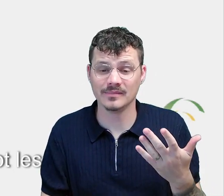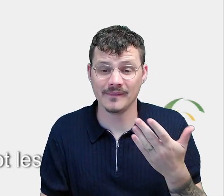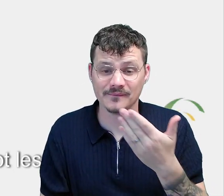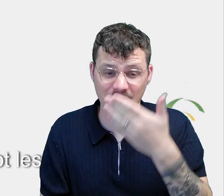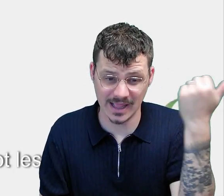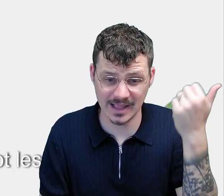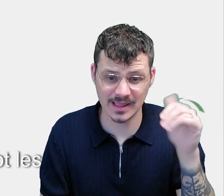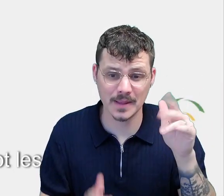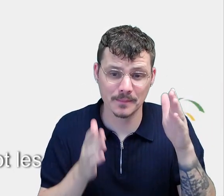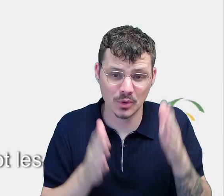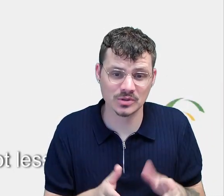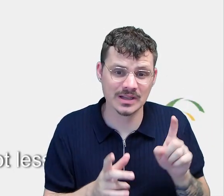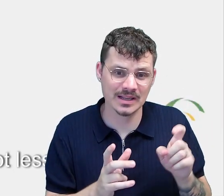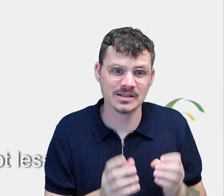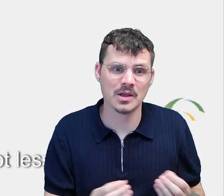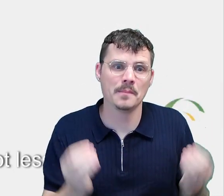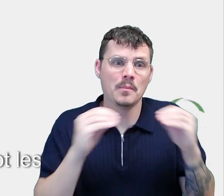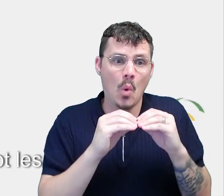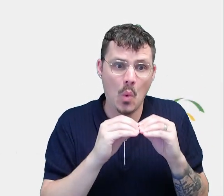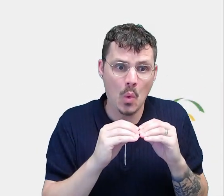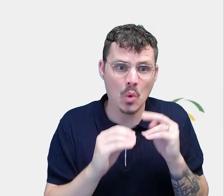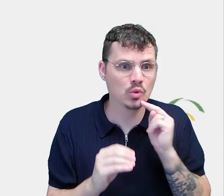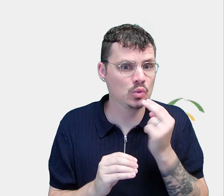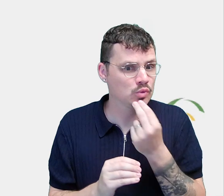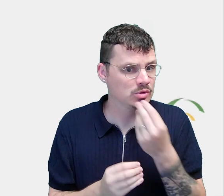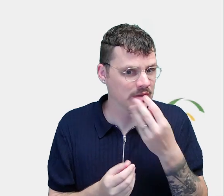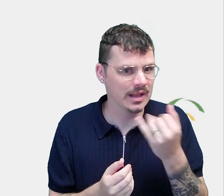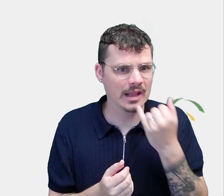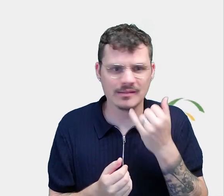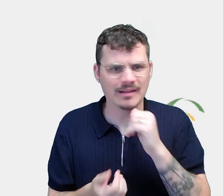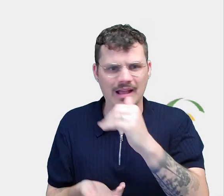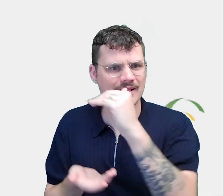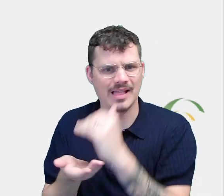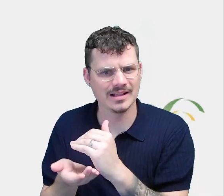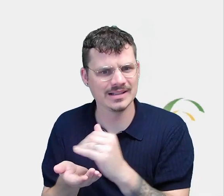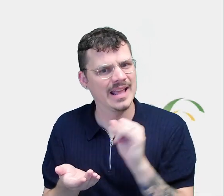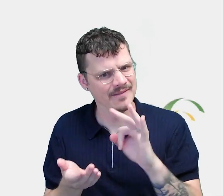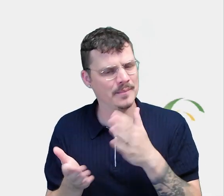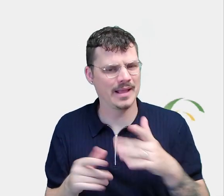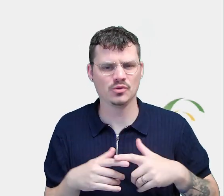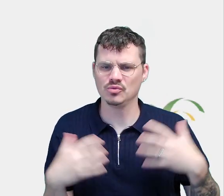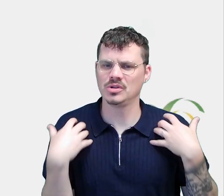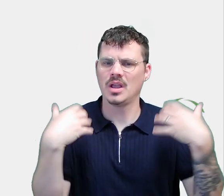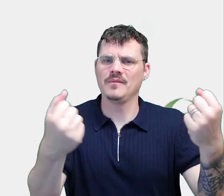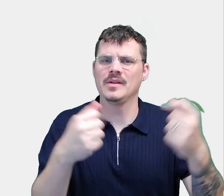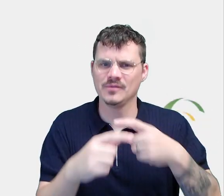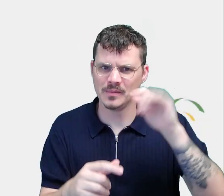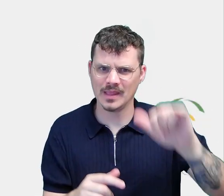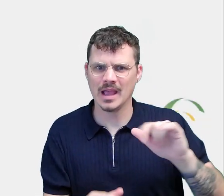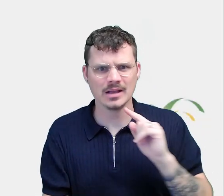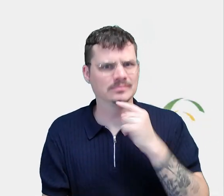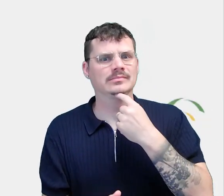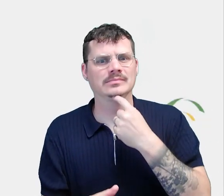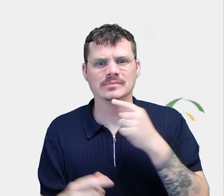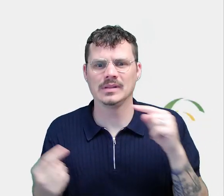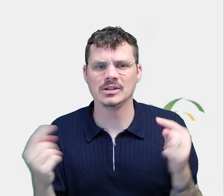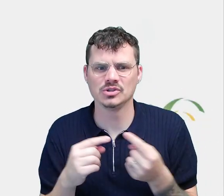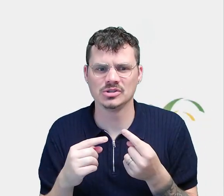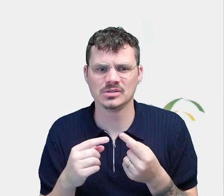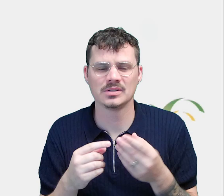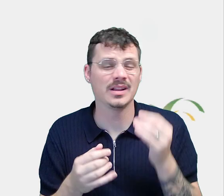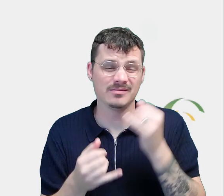that the person needs more nutrition, not less, if they're going to recover from this catastrophic injury. And lack